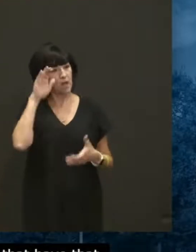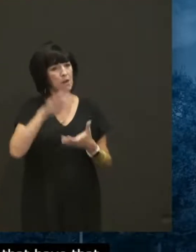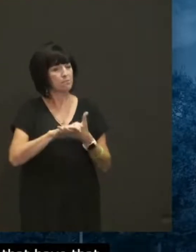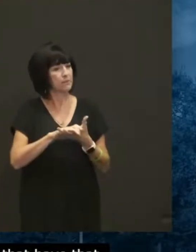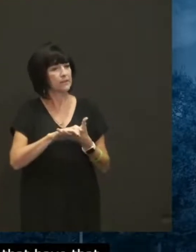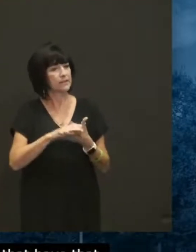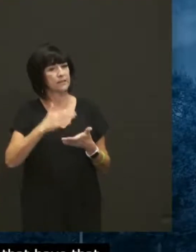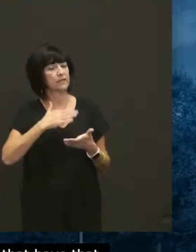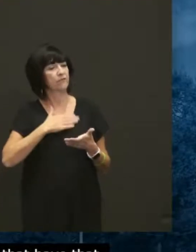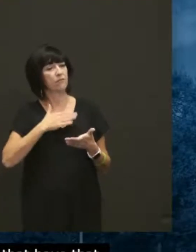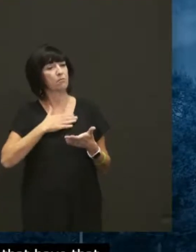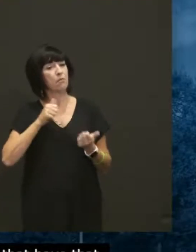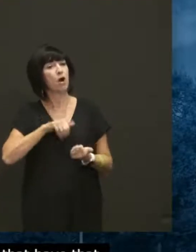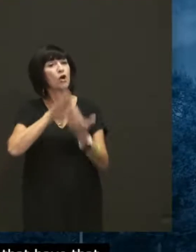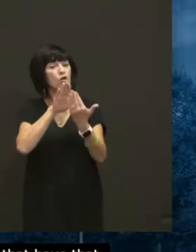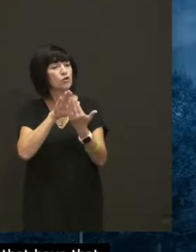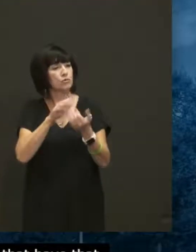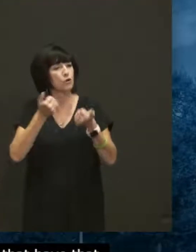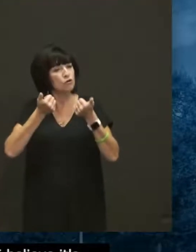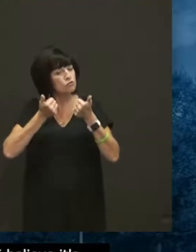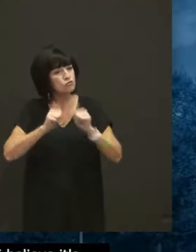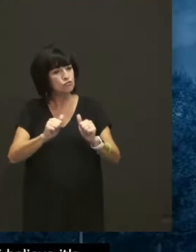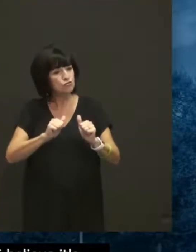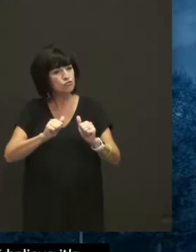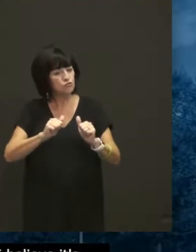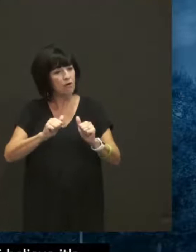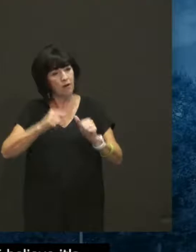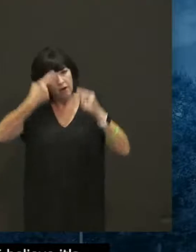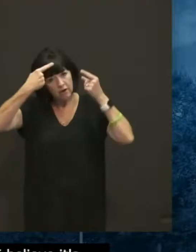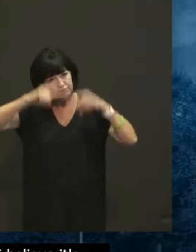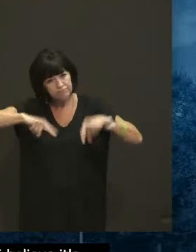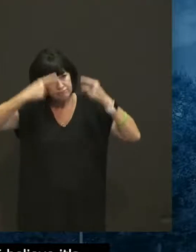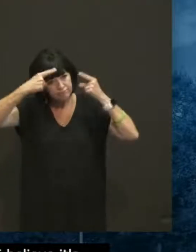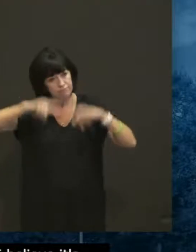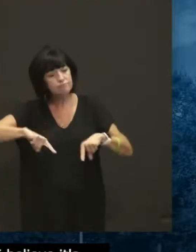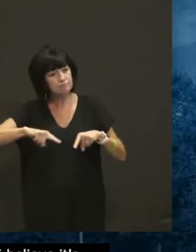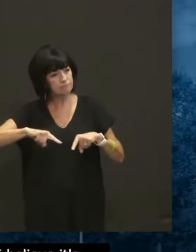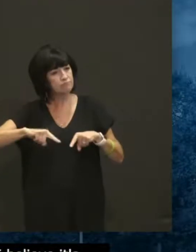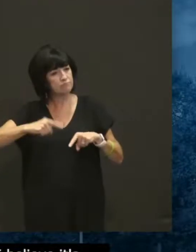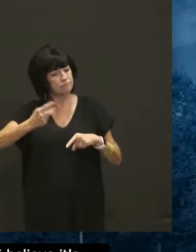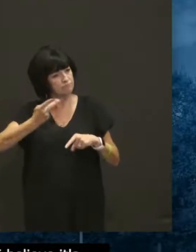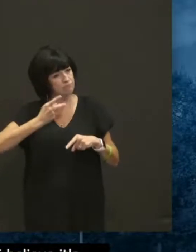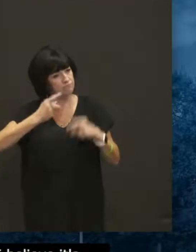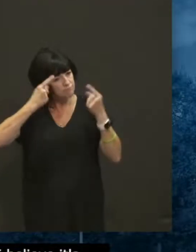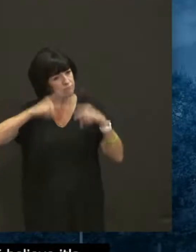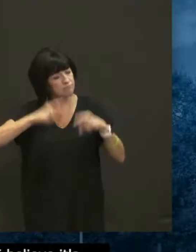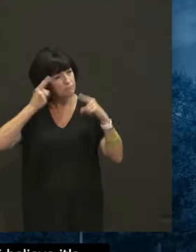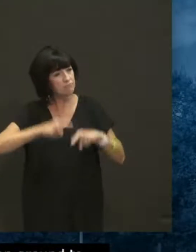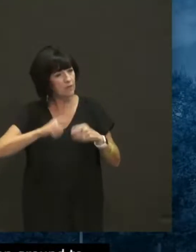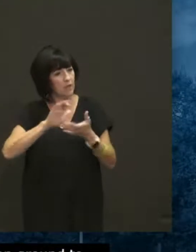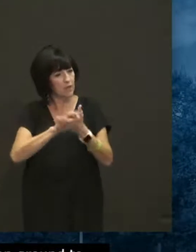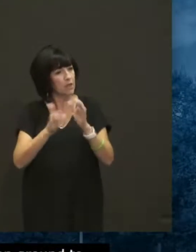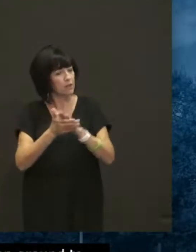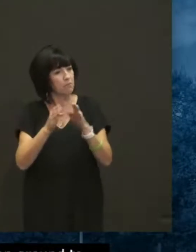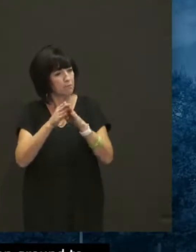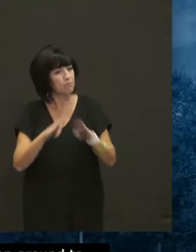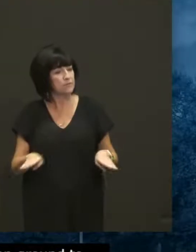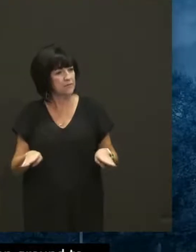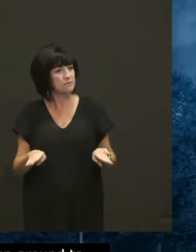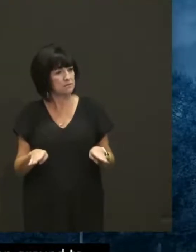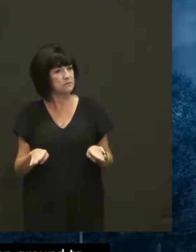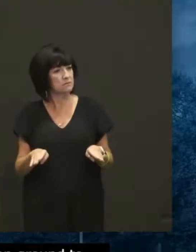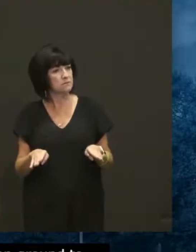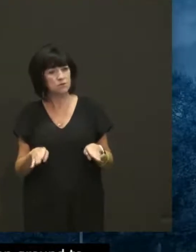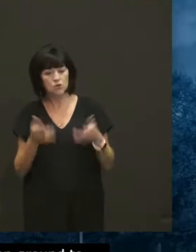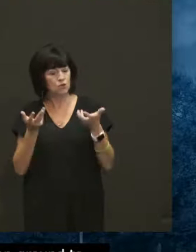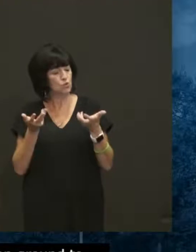try to find common ground as opposed to taking advantage of those things that divide us. We have way more